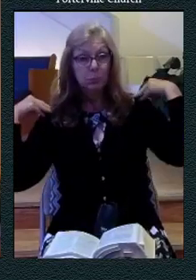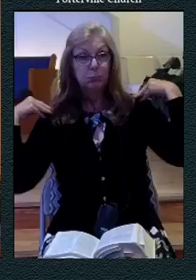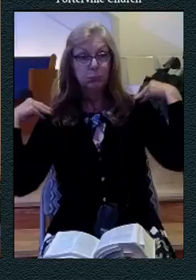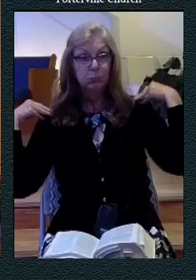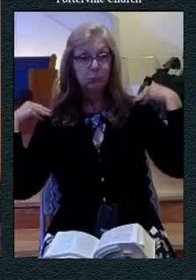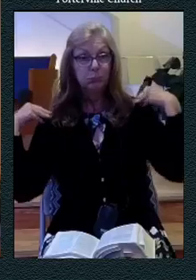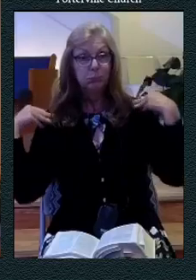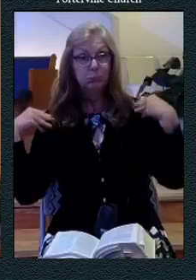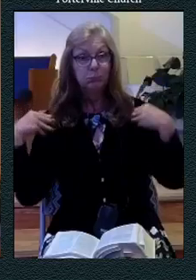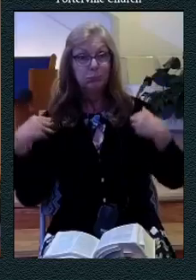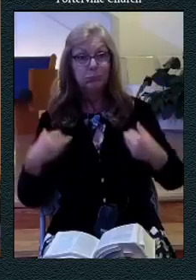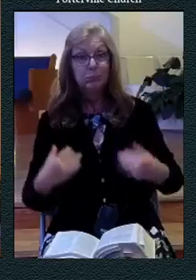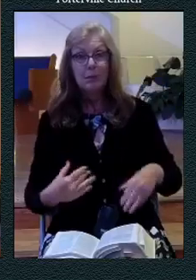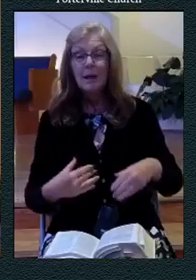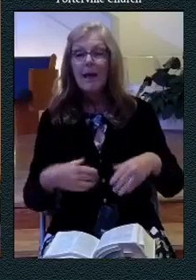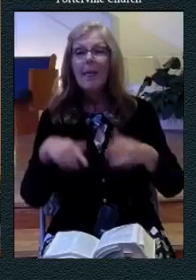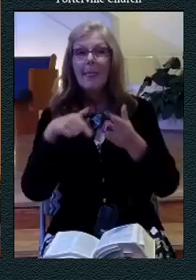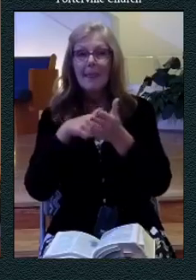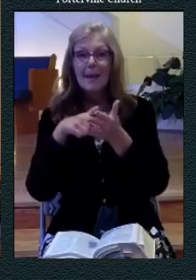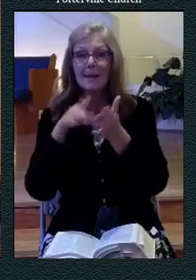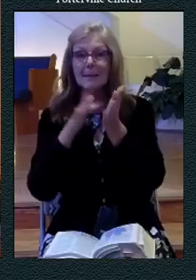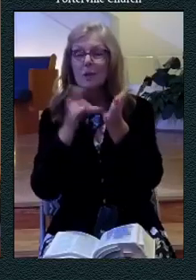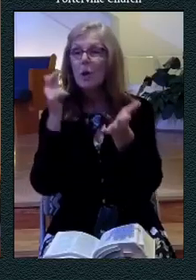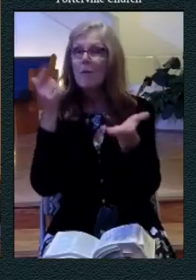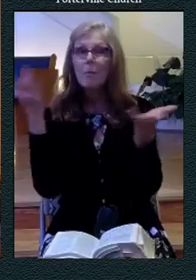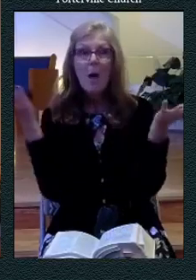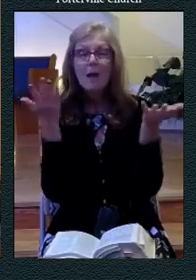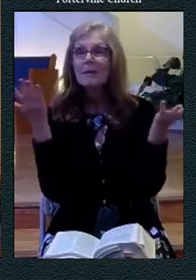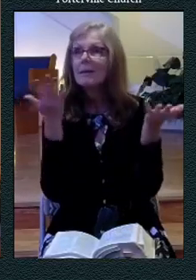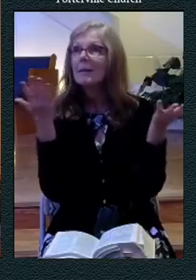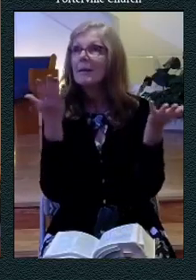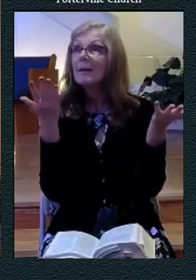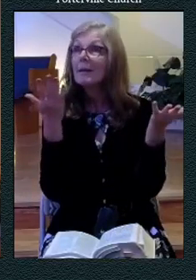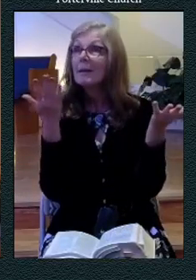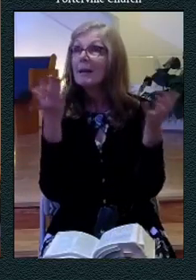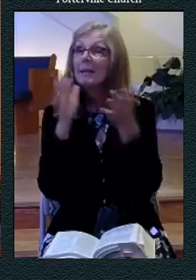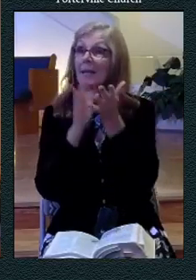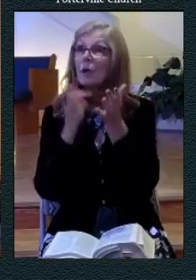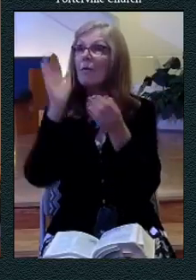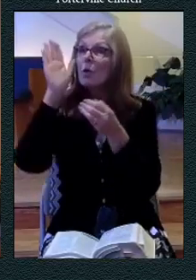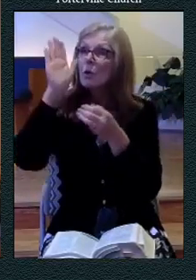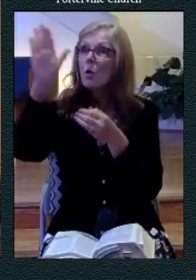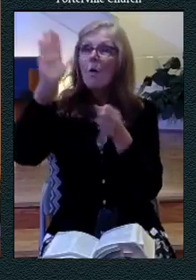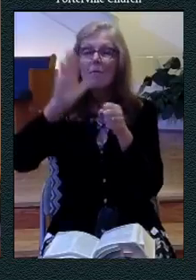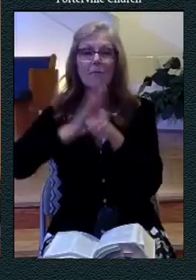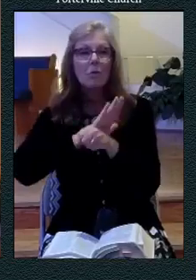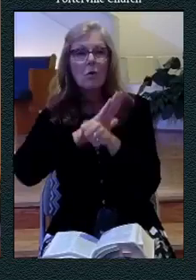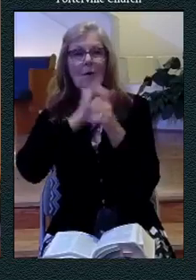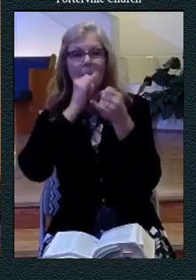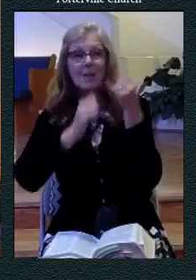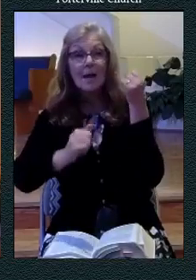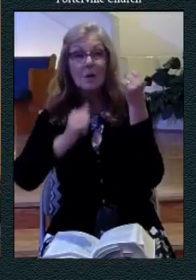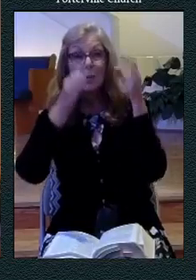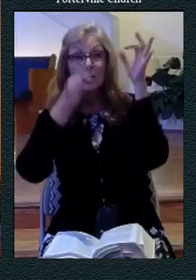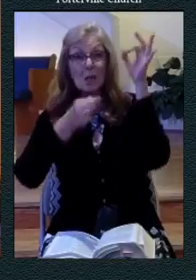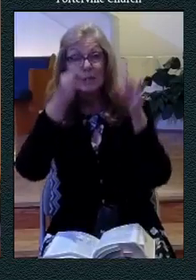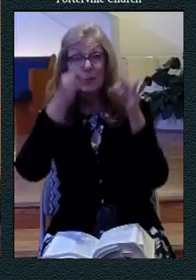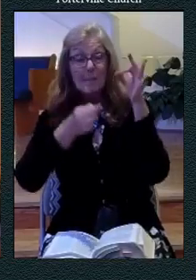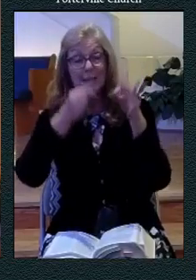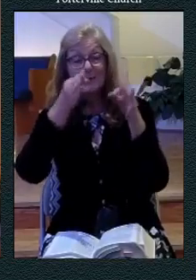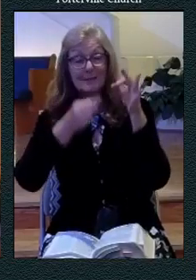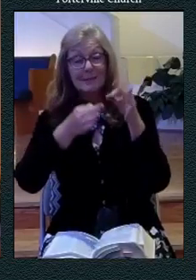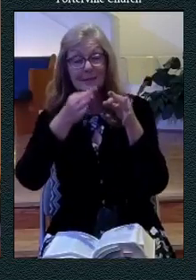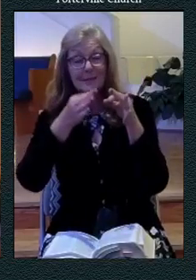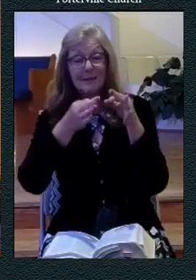world deserve. They deserve your full and final judgment." And so in this discussion here where